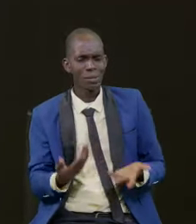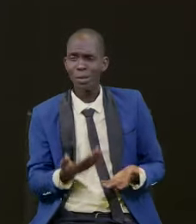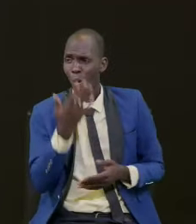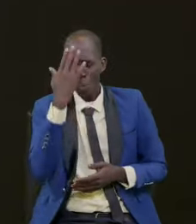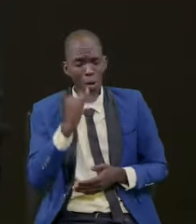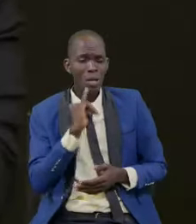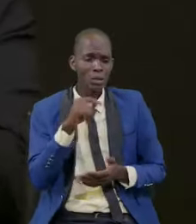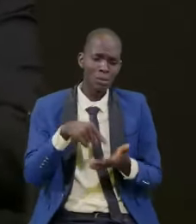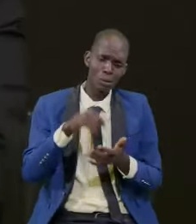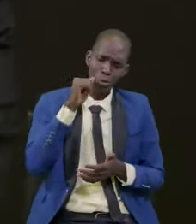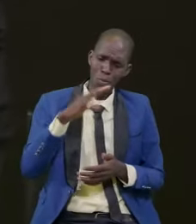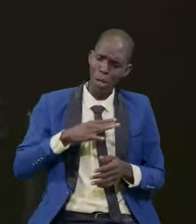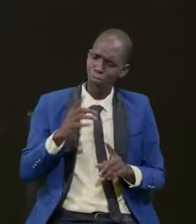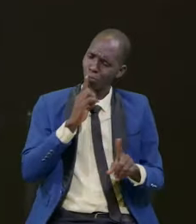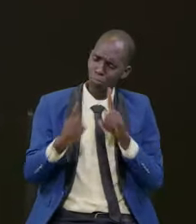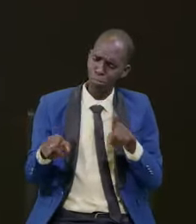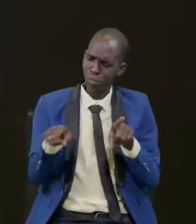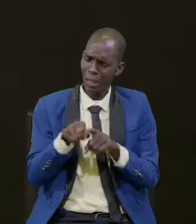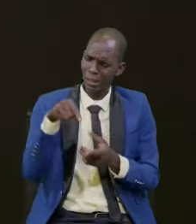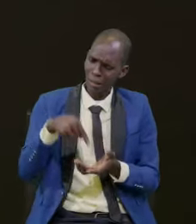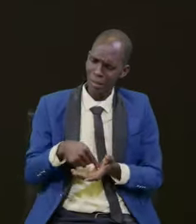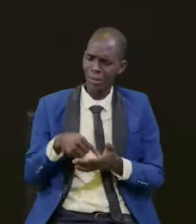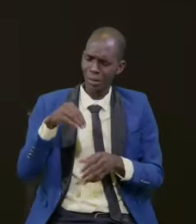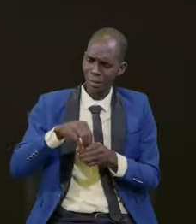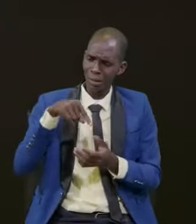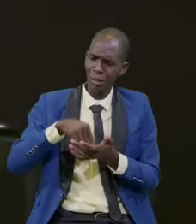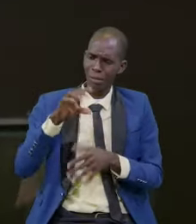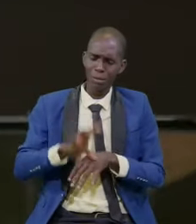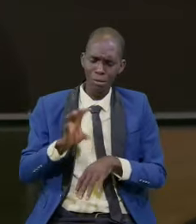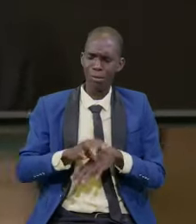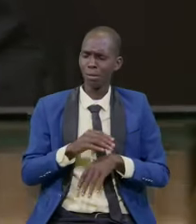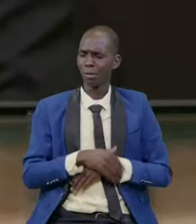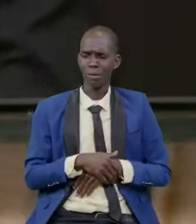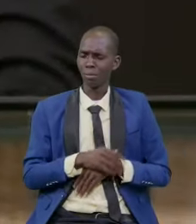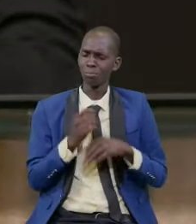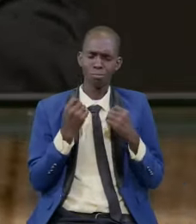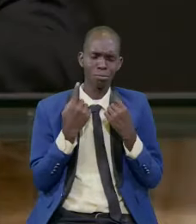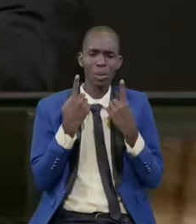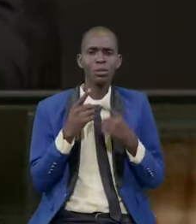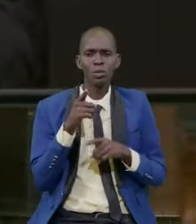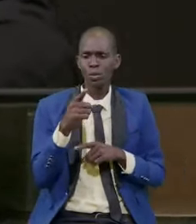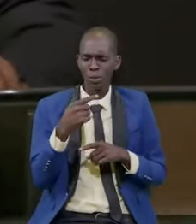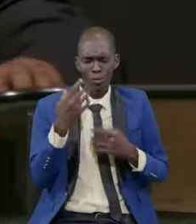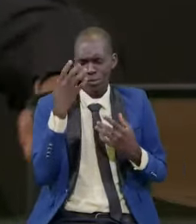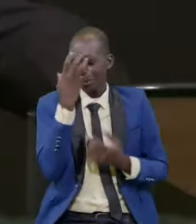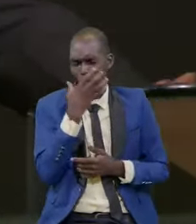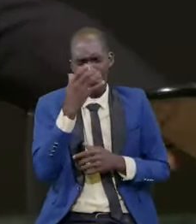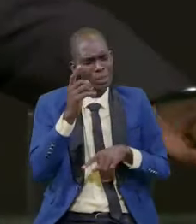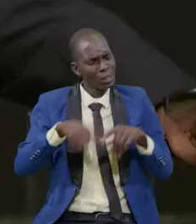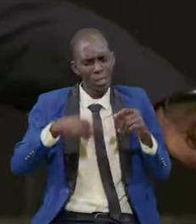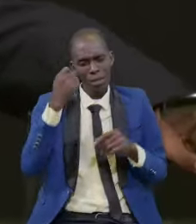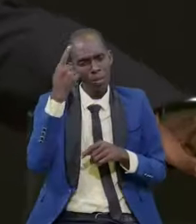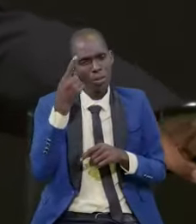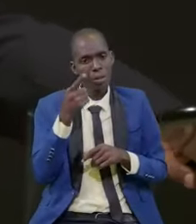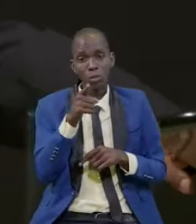this woman talking like this? You cannot understand, except you understand,